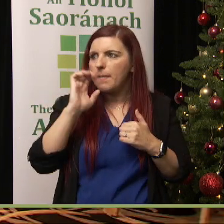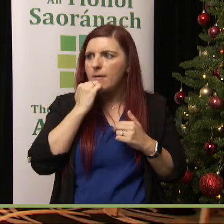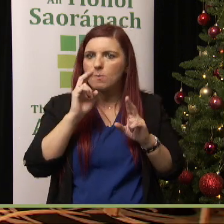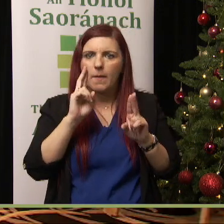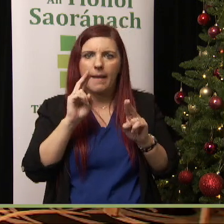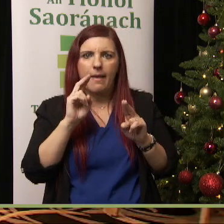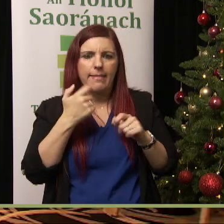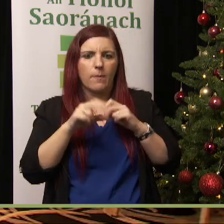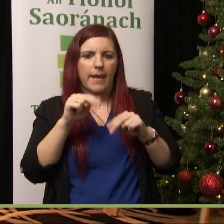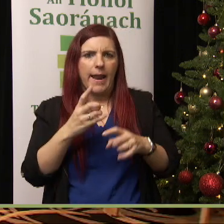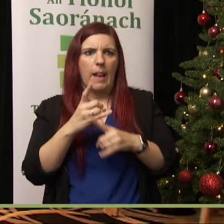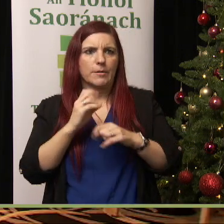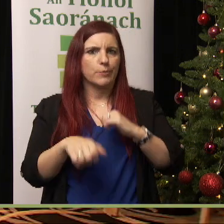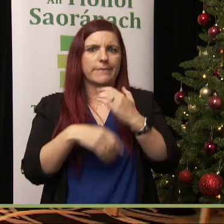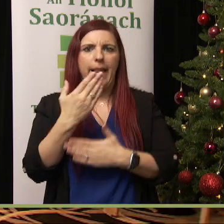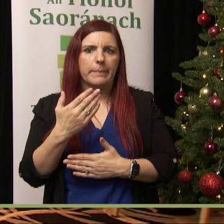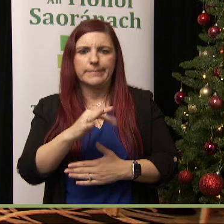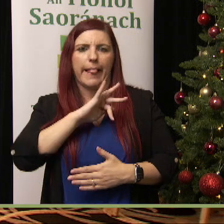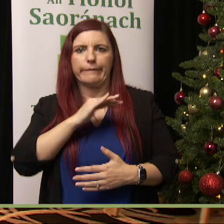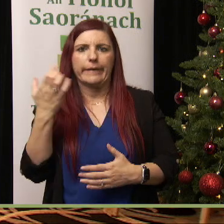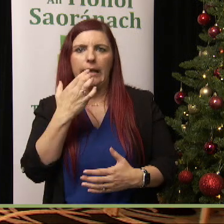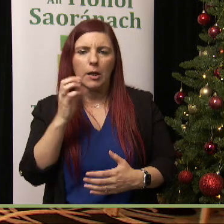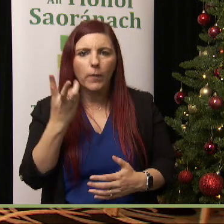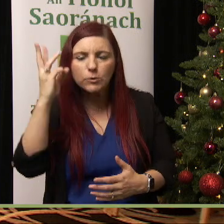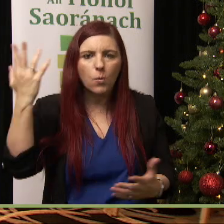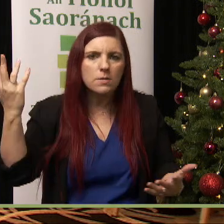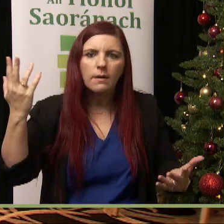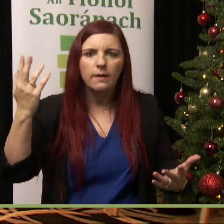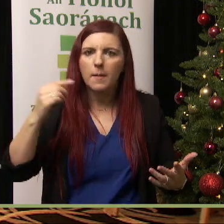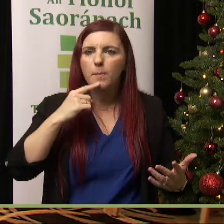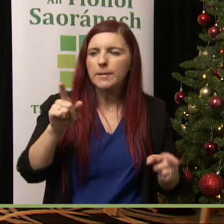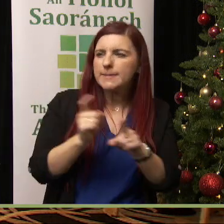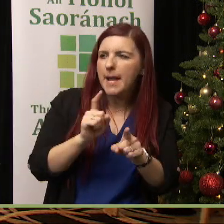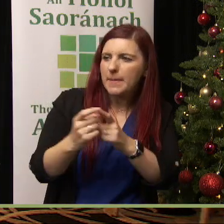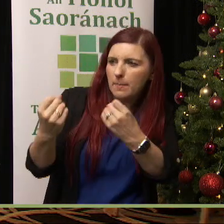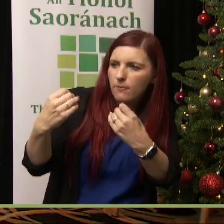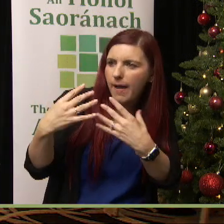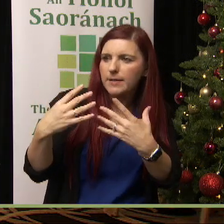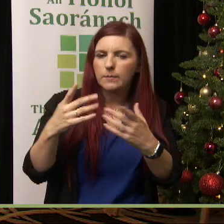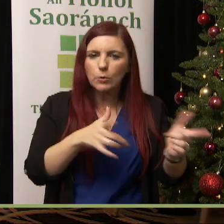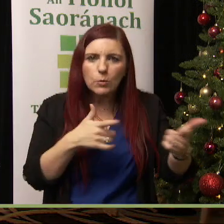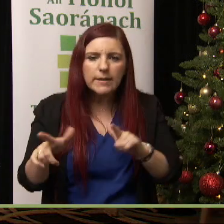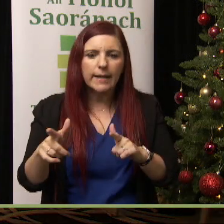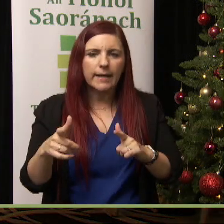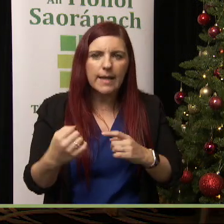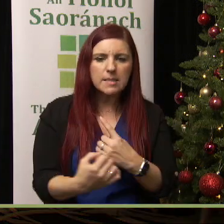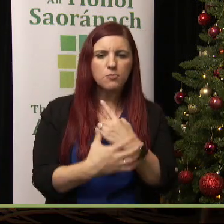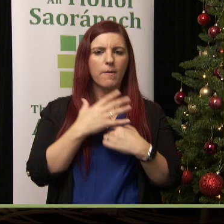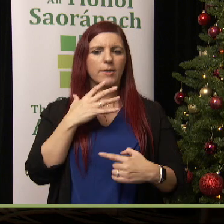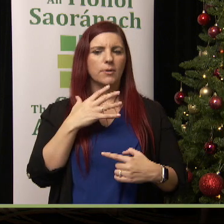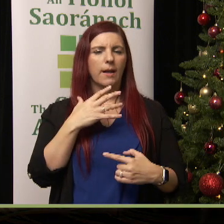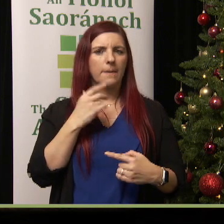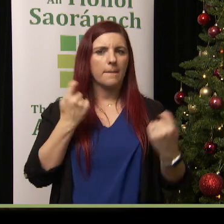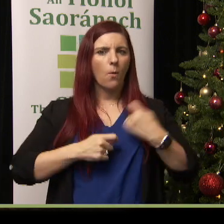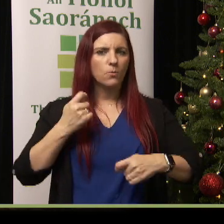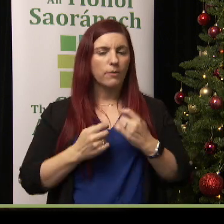microsurface structures. But they also provide beauty, inspiration, poetry, art. But what I really wanted to